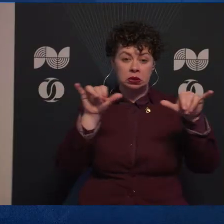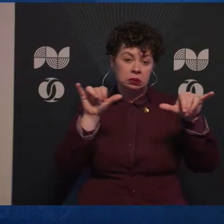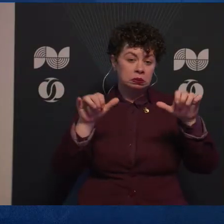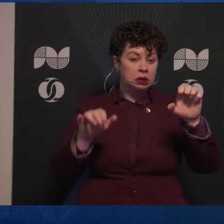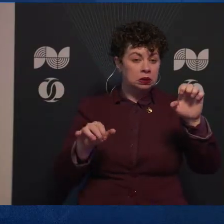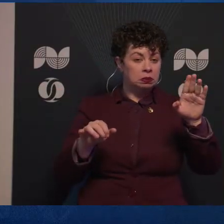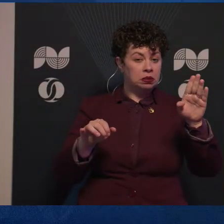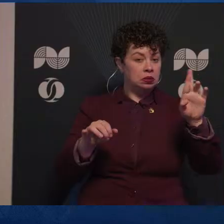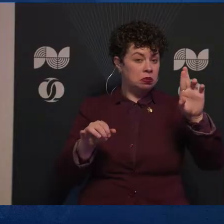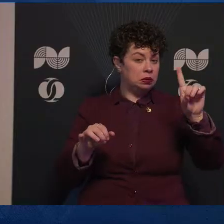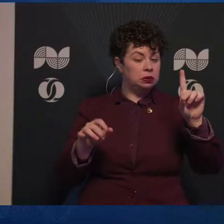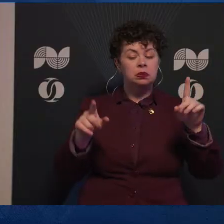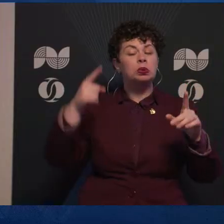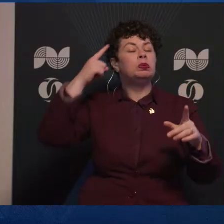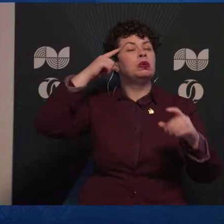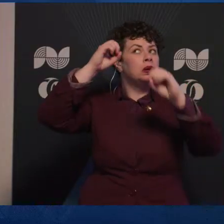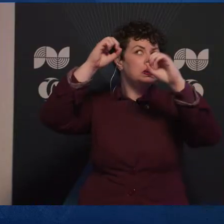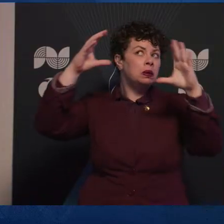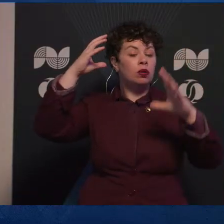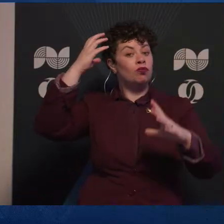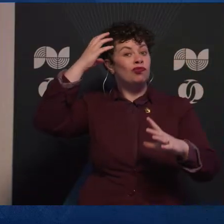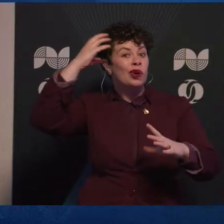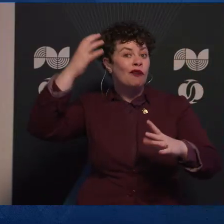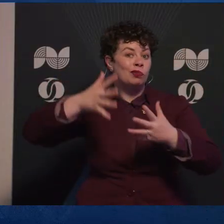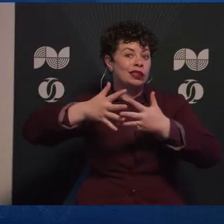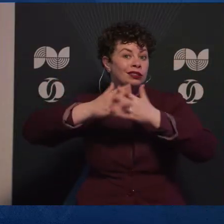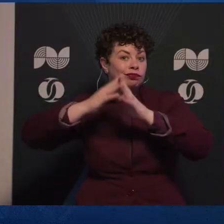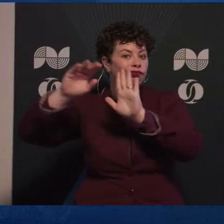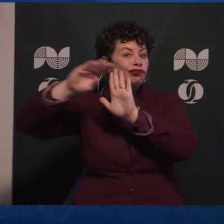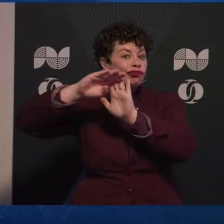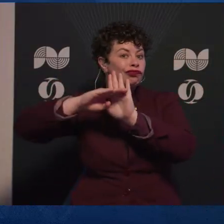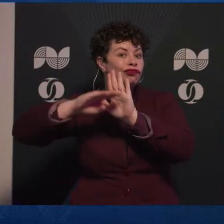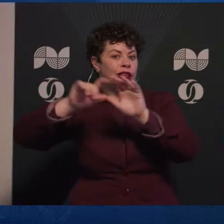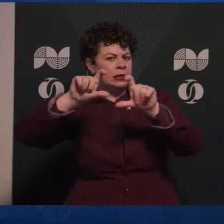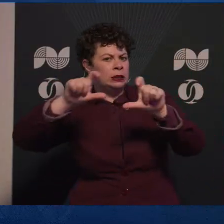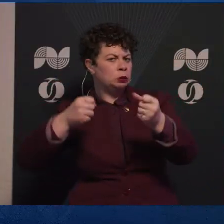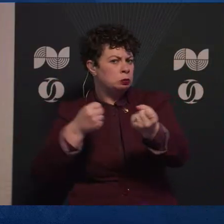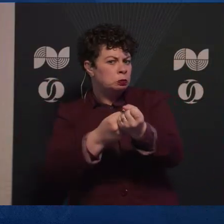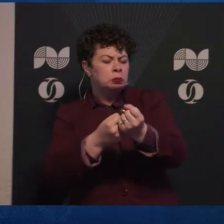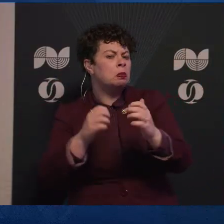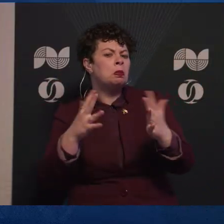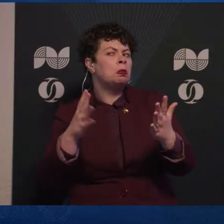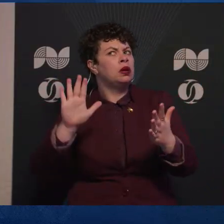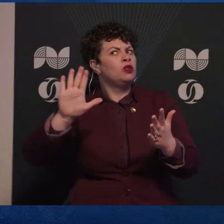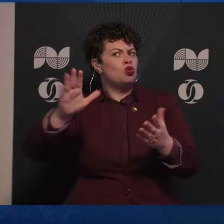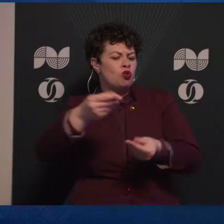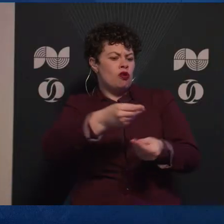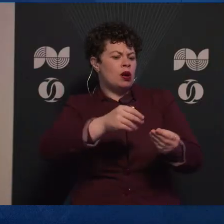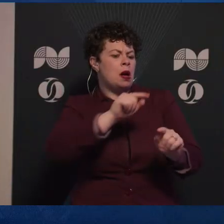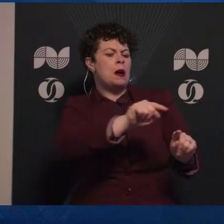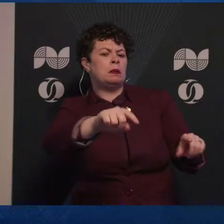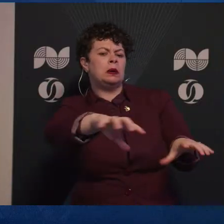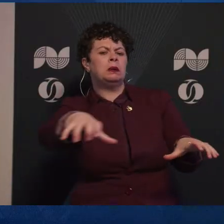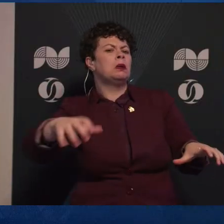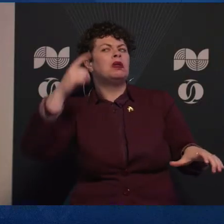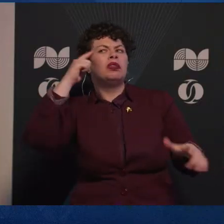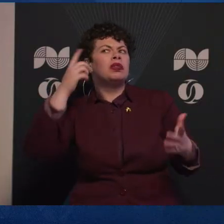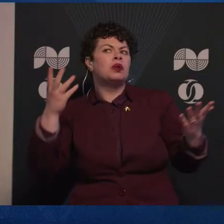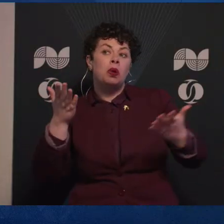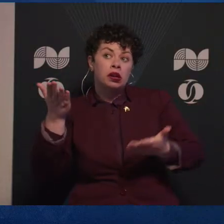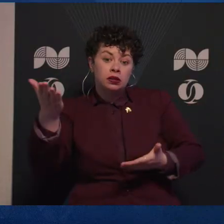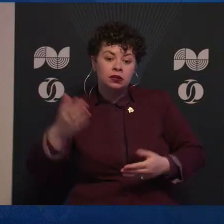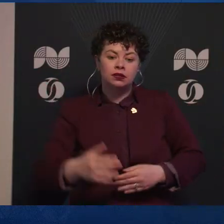you see industrial policy evolving in the economies that you're working in, and maybe perhaps overlapping with us as well? Thank you very